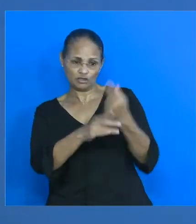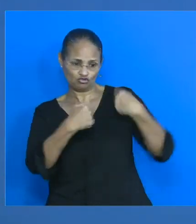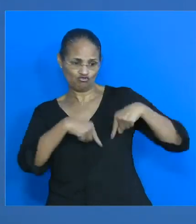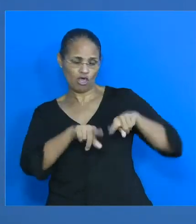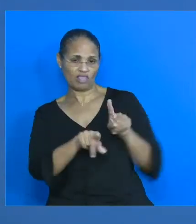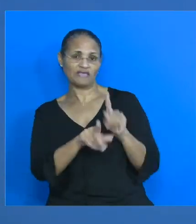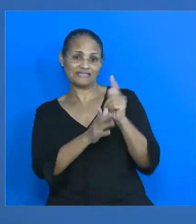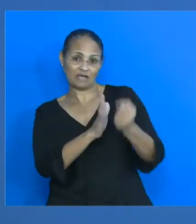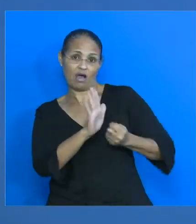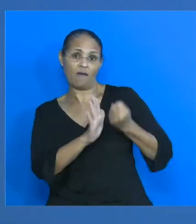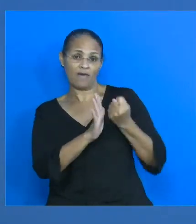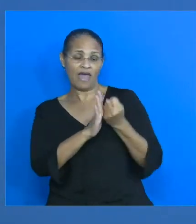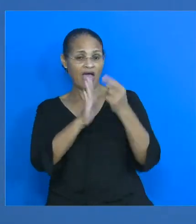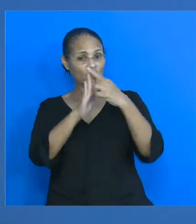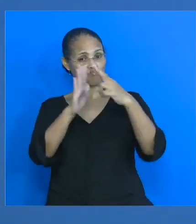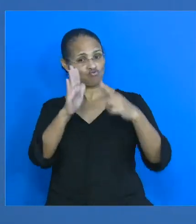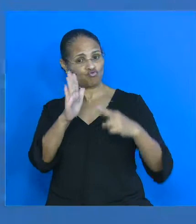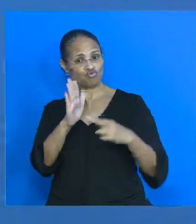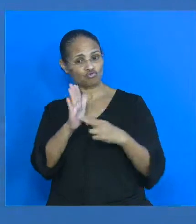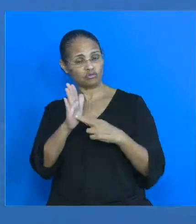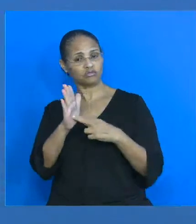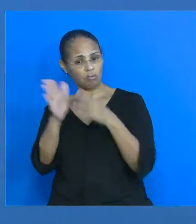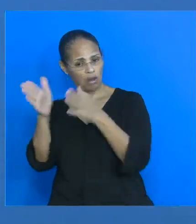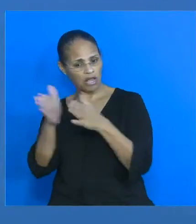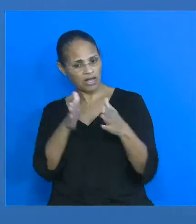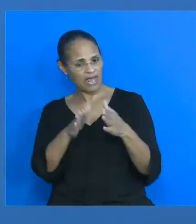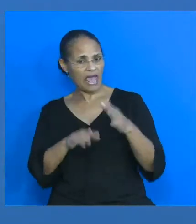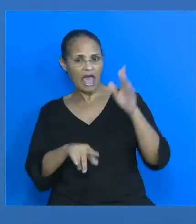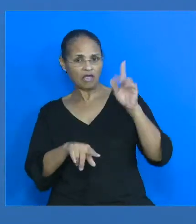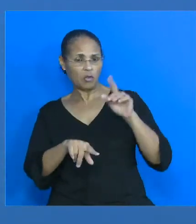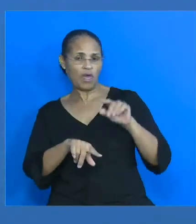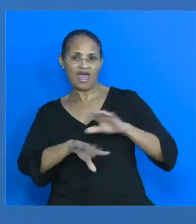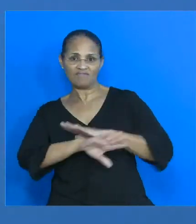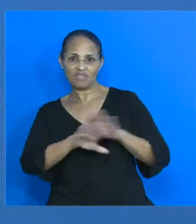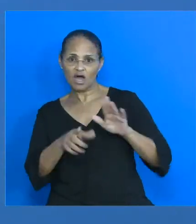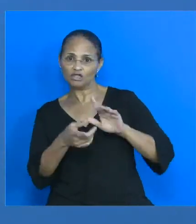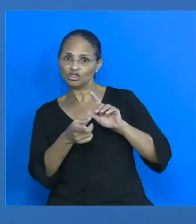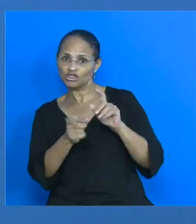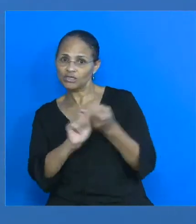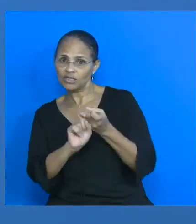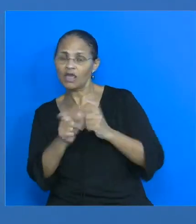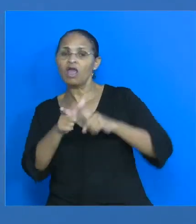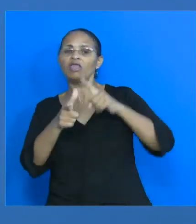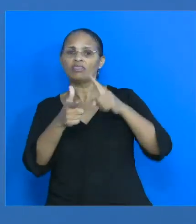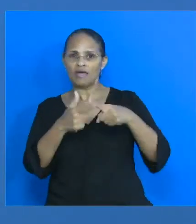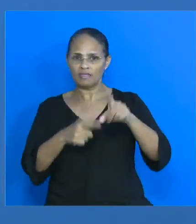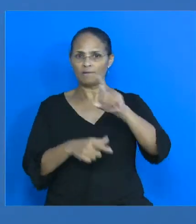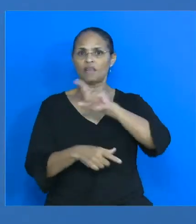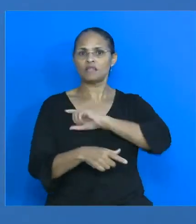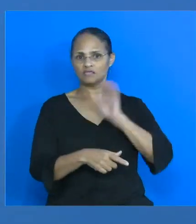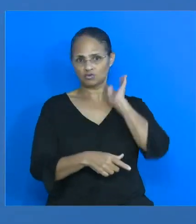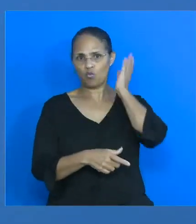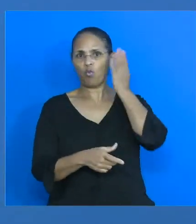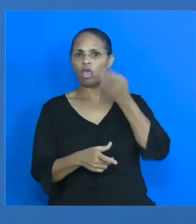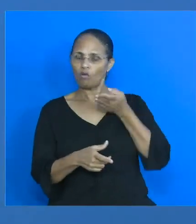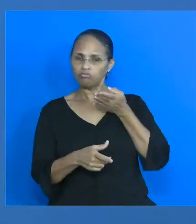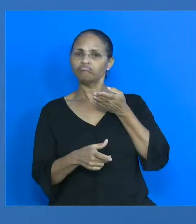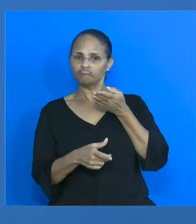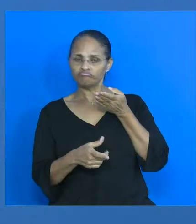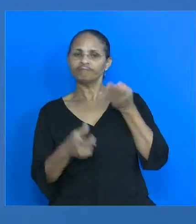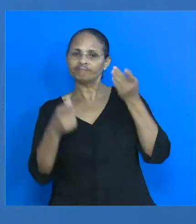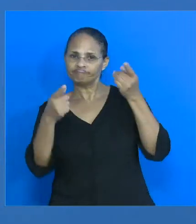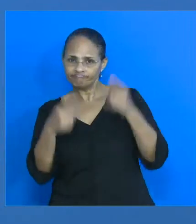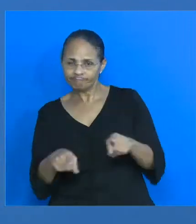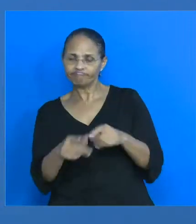if these rules have been set out and they have not changed, then they will just revert after the police leave. And it is important that